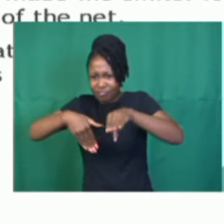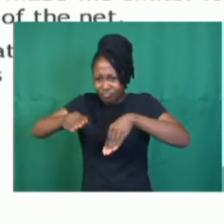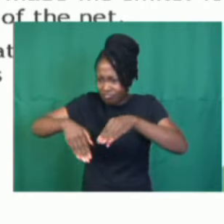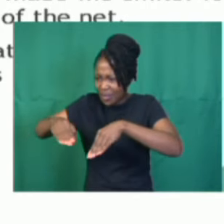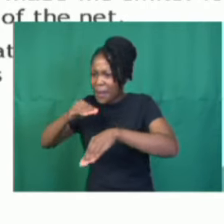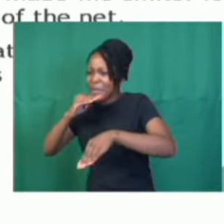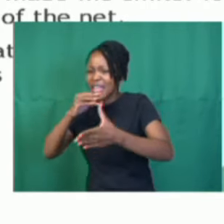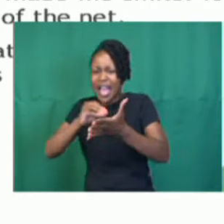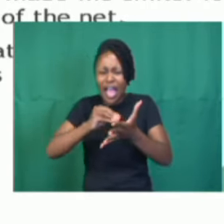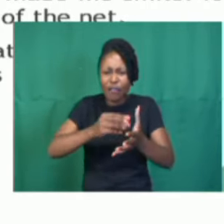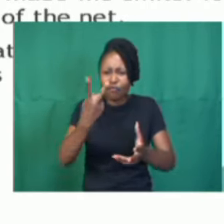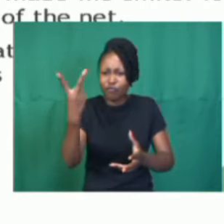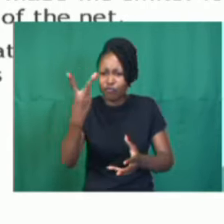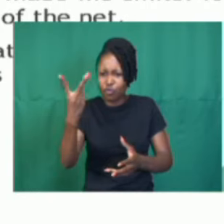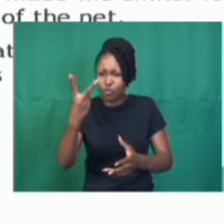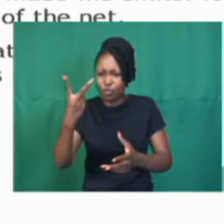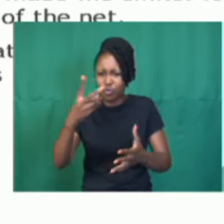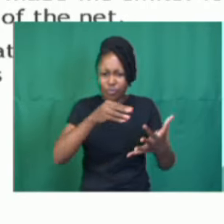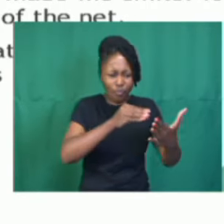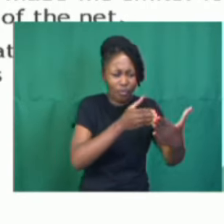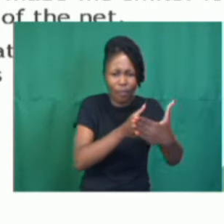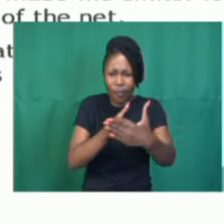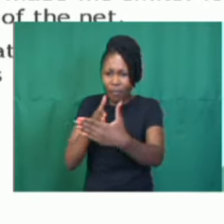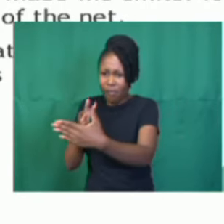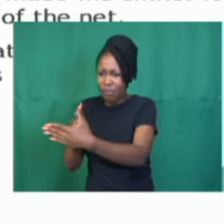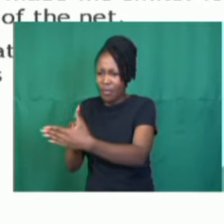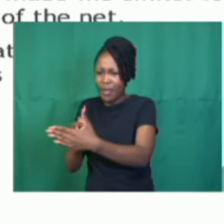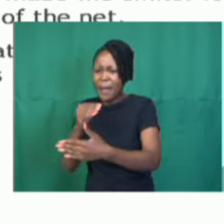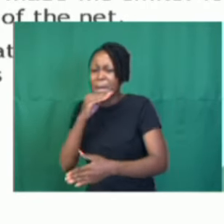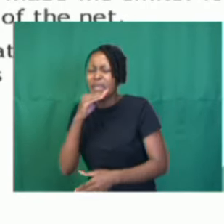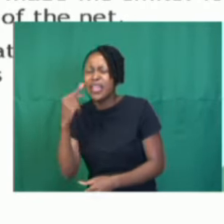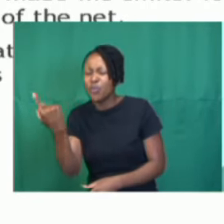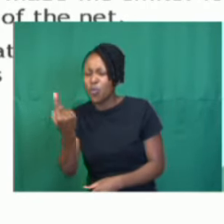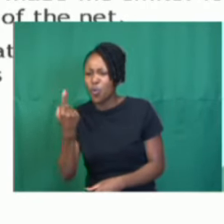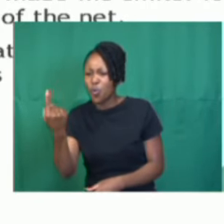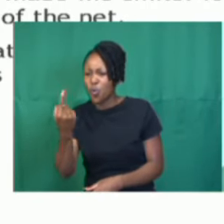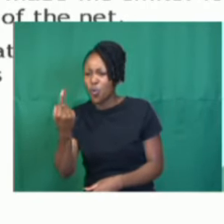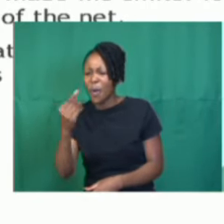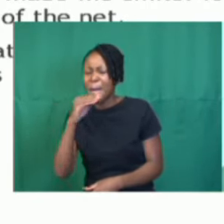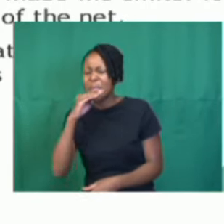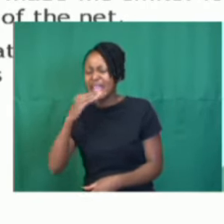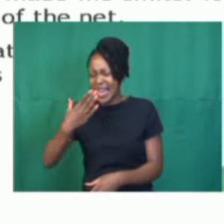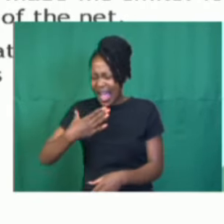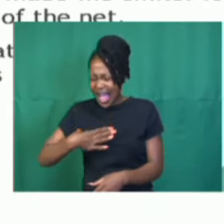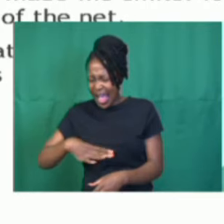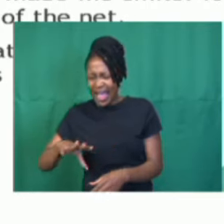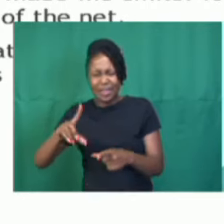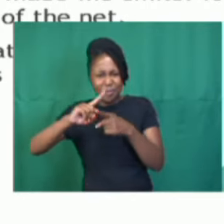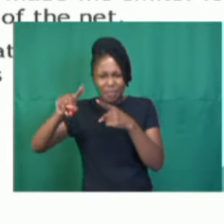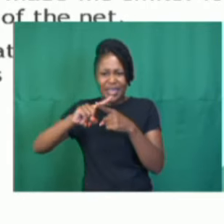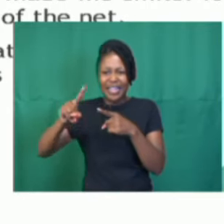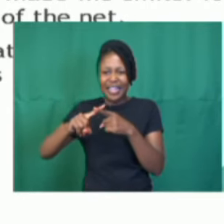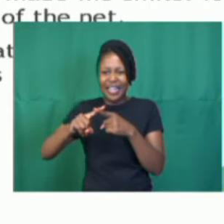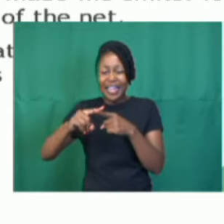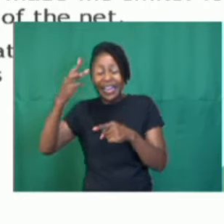what these two obstacles are. Already the writer gave us in small doses, but we can now connect the